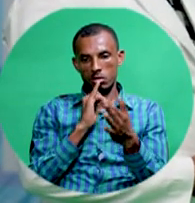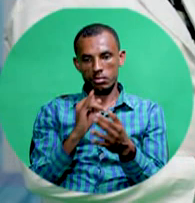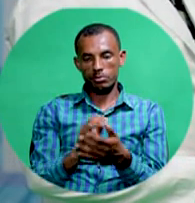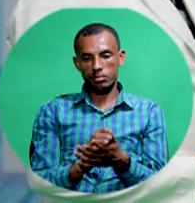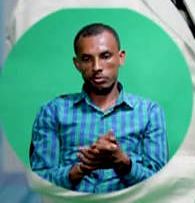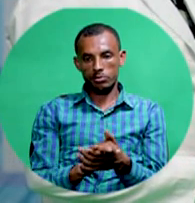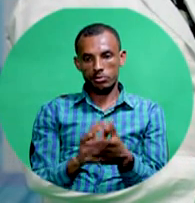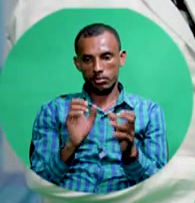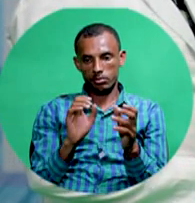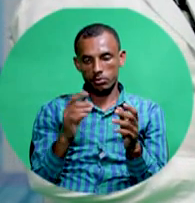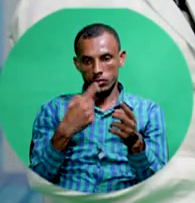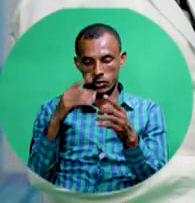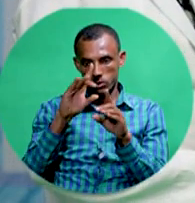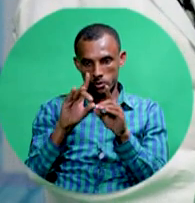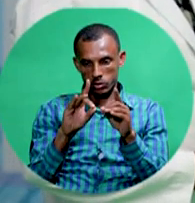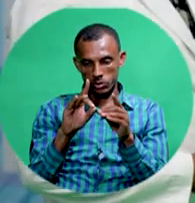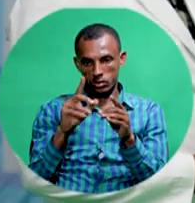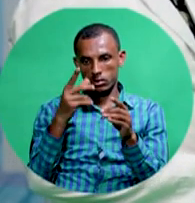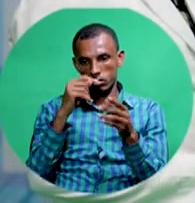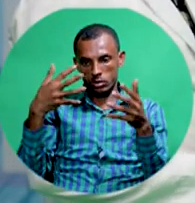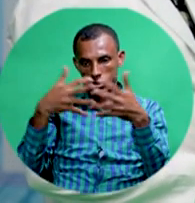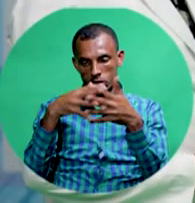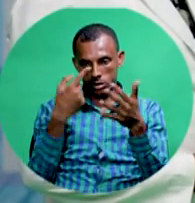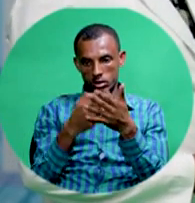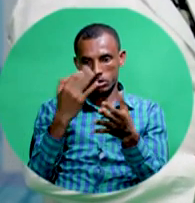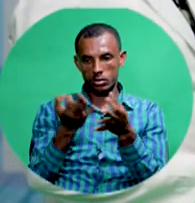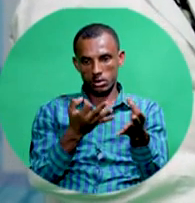Okay, to do or to integrate this expression,